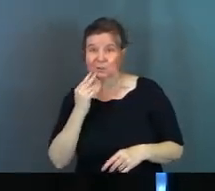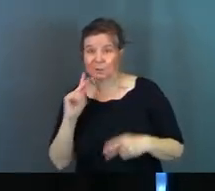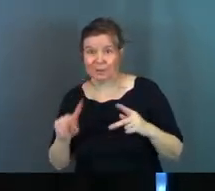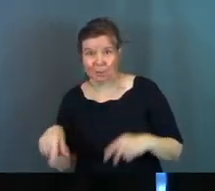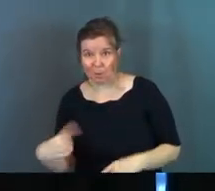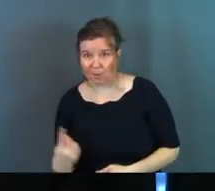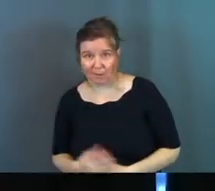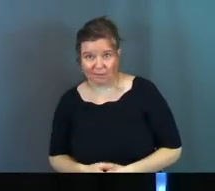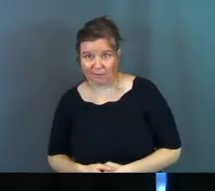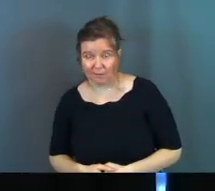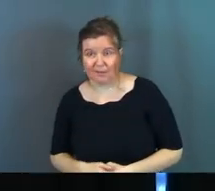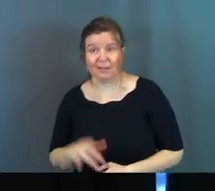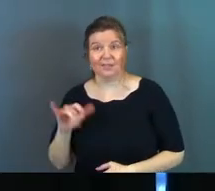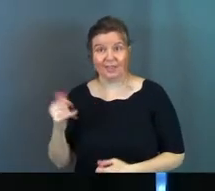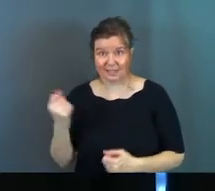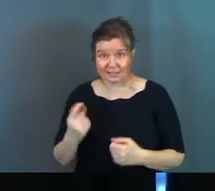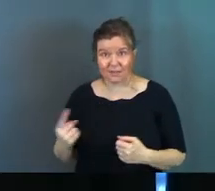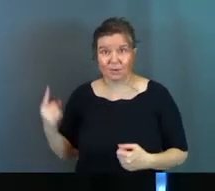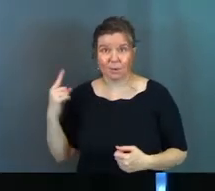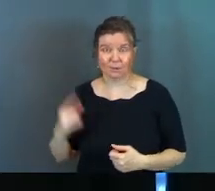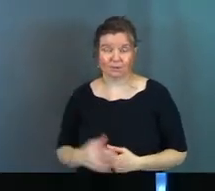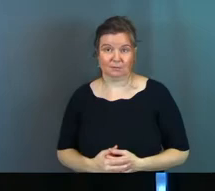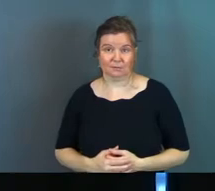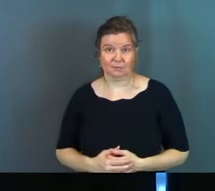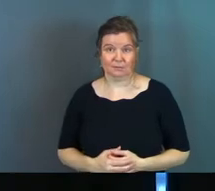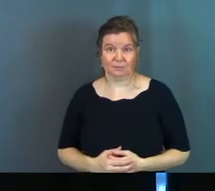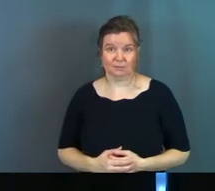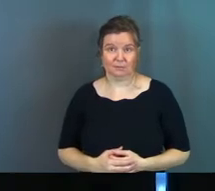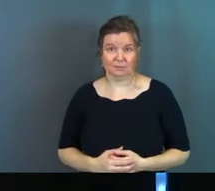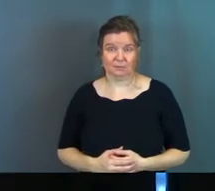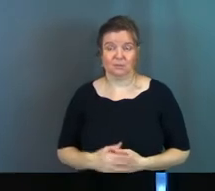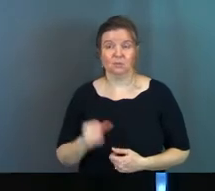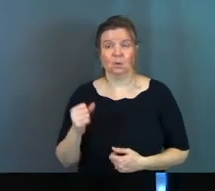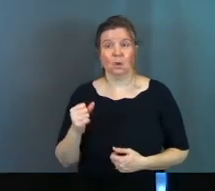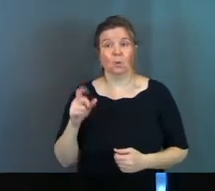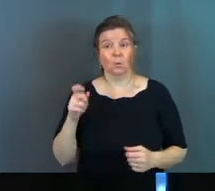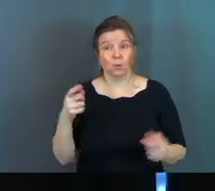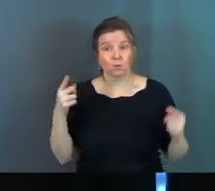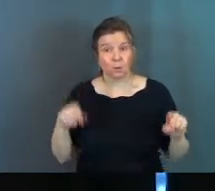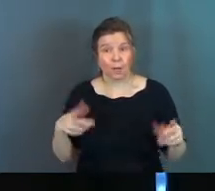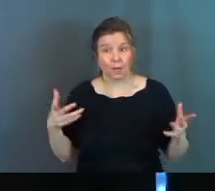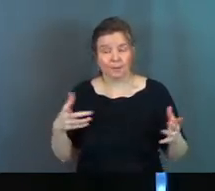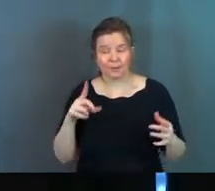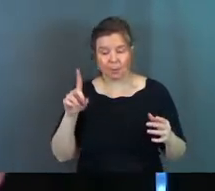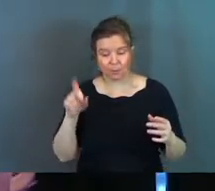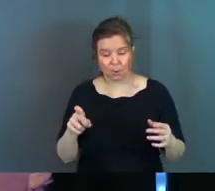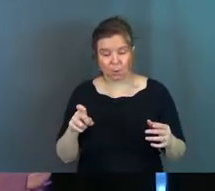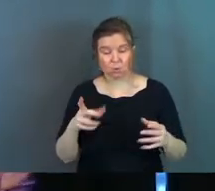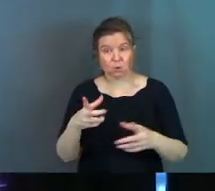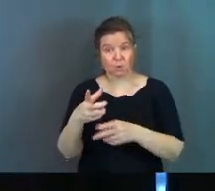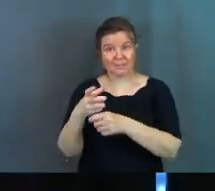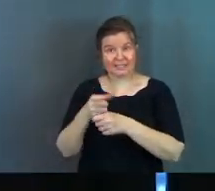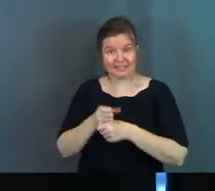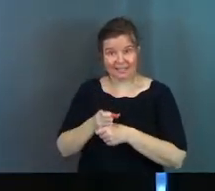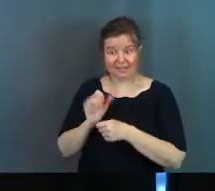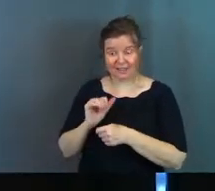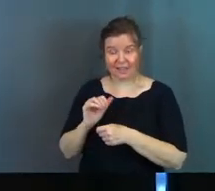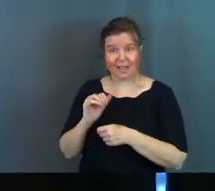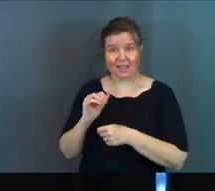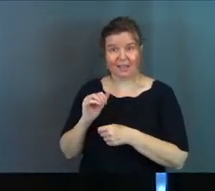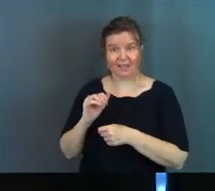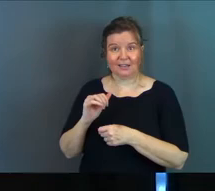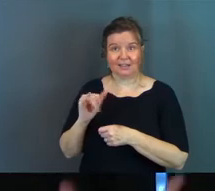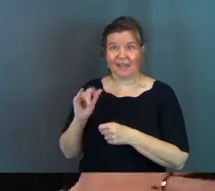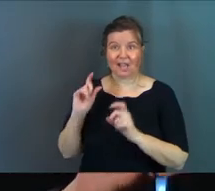people. That's everybody. And so what was supposed to happen is they were supposed to receive, just like a